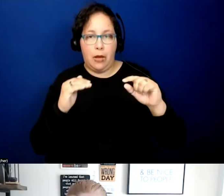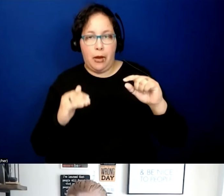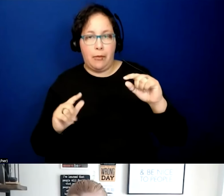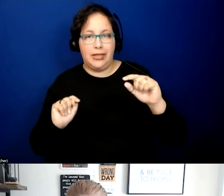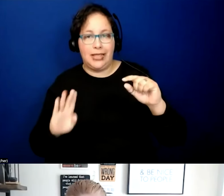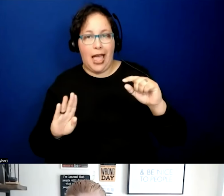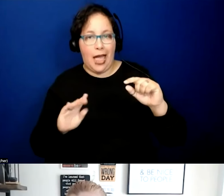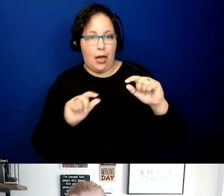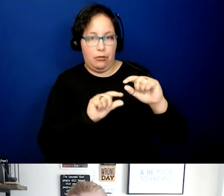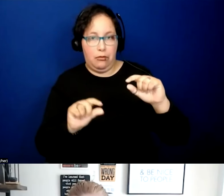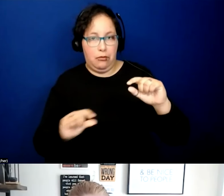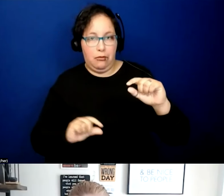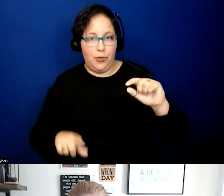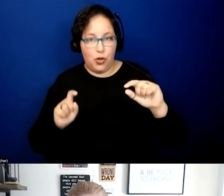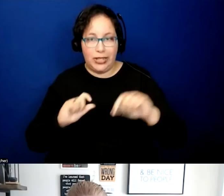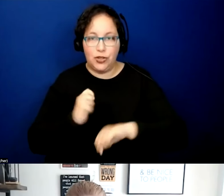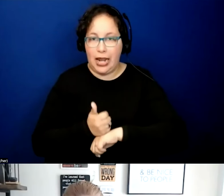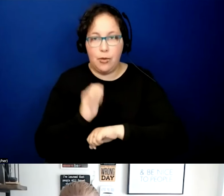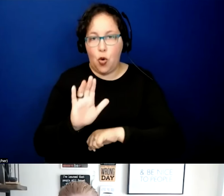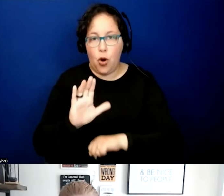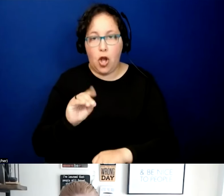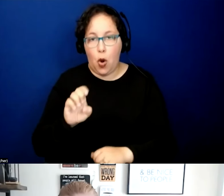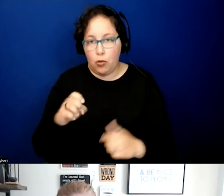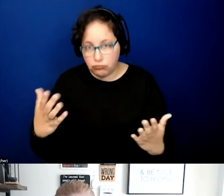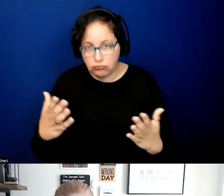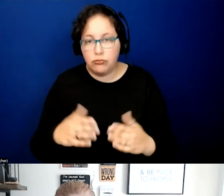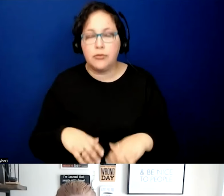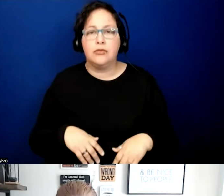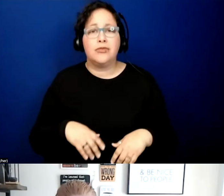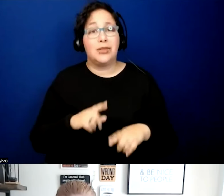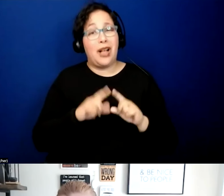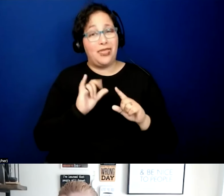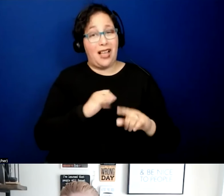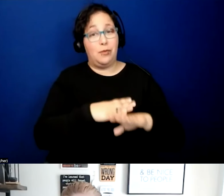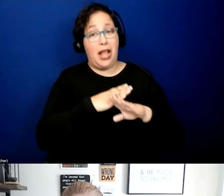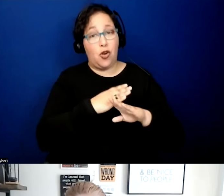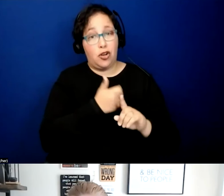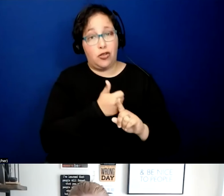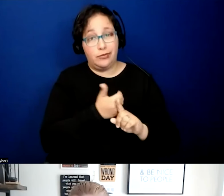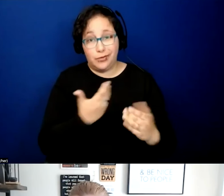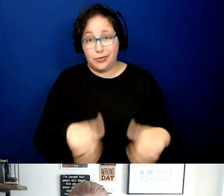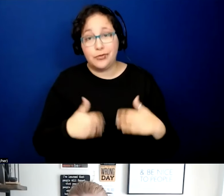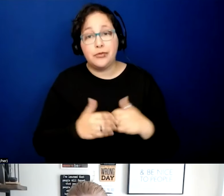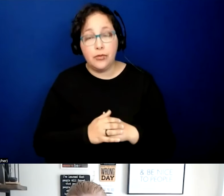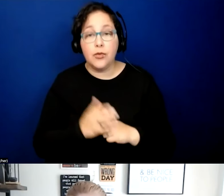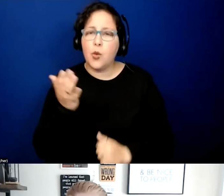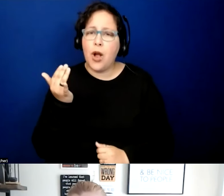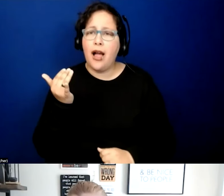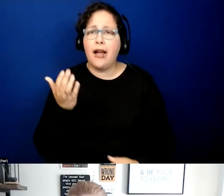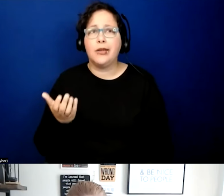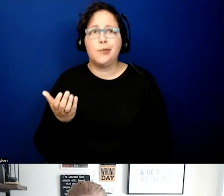set up your IDE, those really can be, quite a barrier. And because you